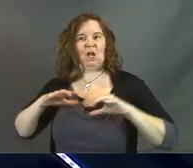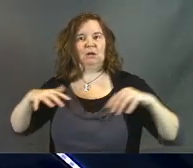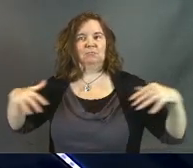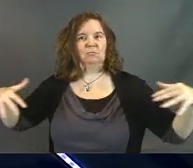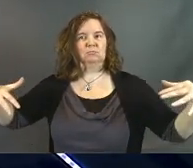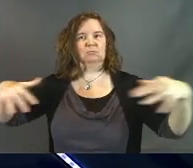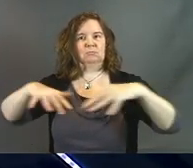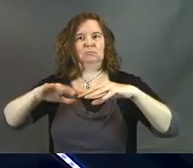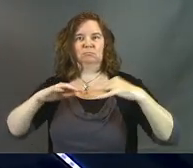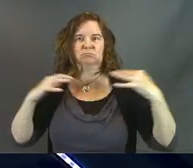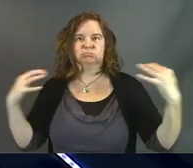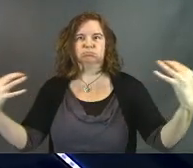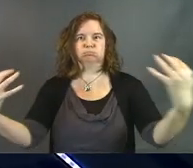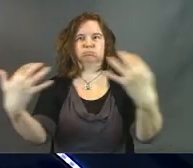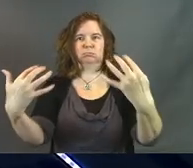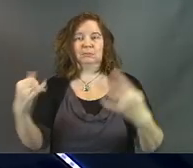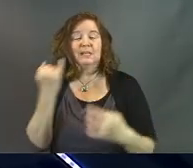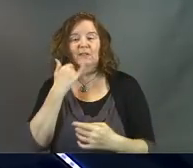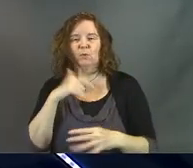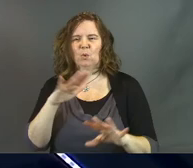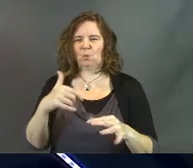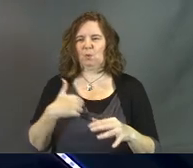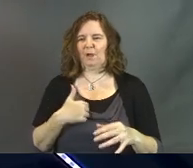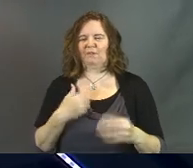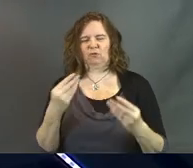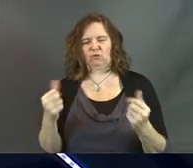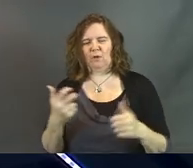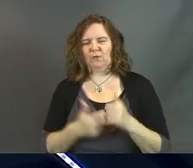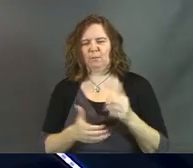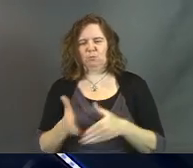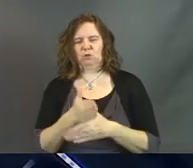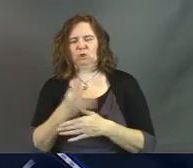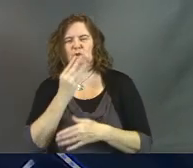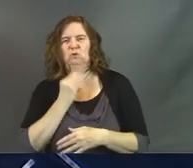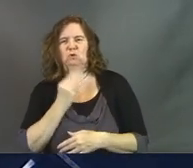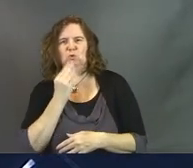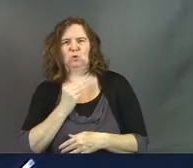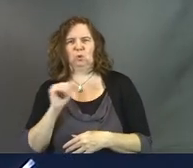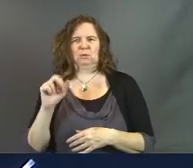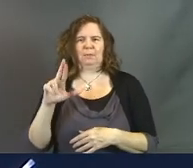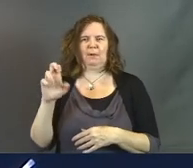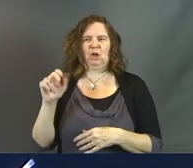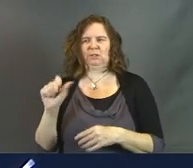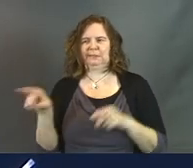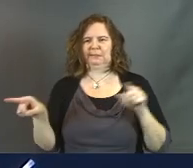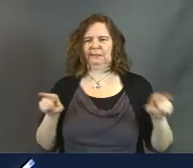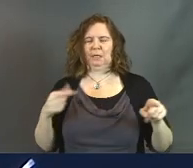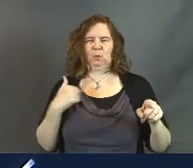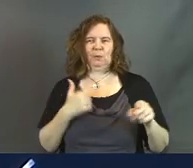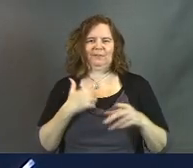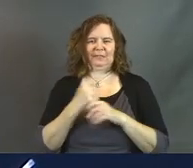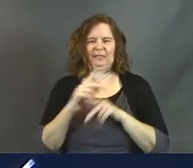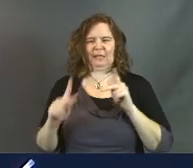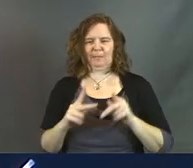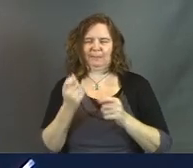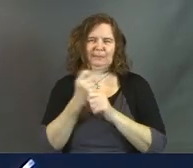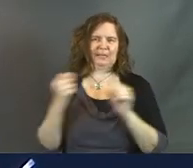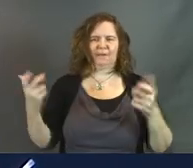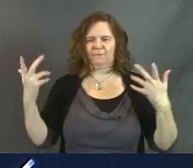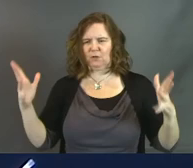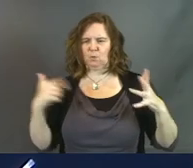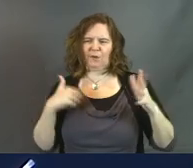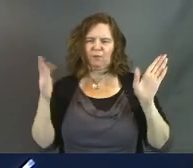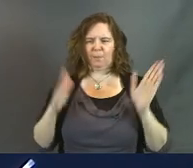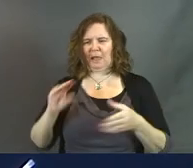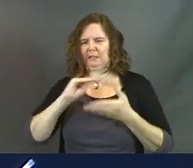arena. If we're like, we have to solve this problem between Jews and Samaritans, and we got to get these people saved, we